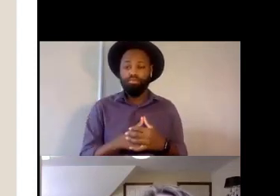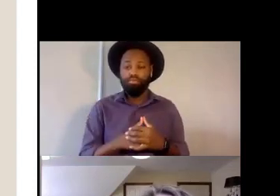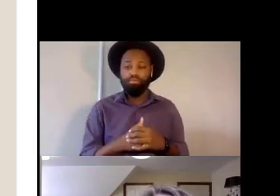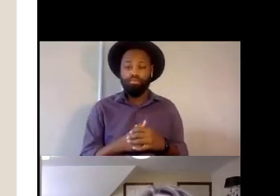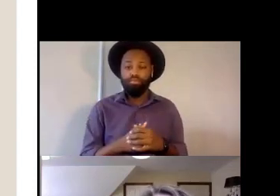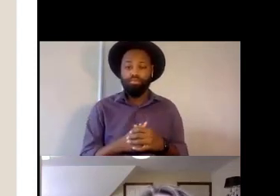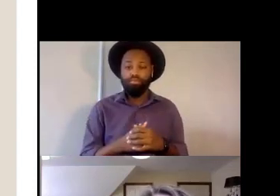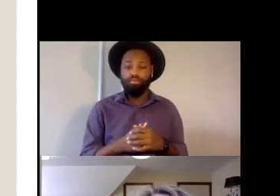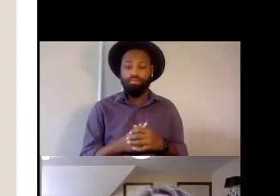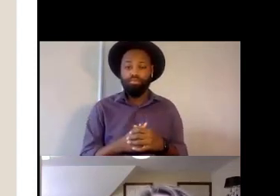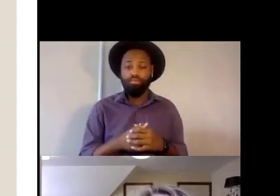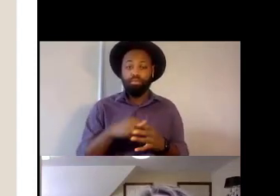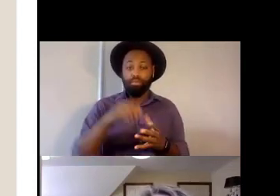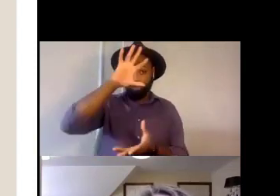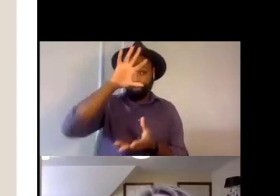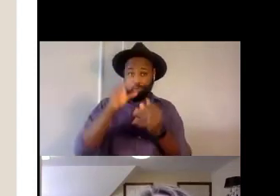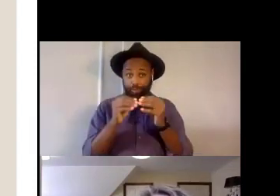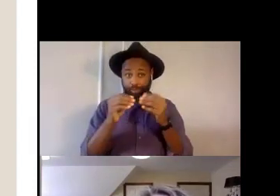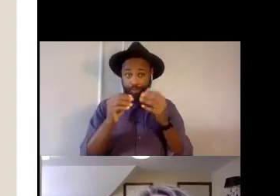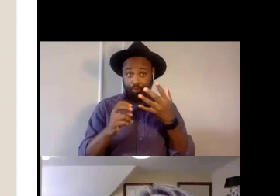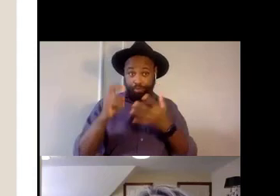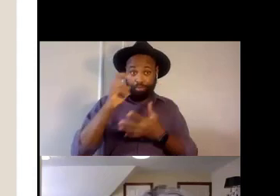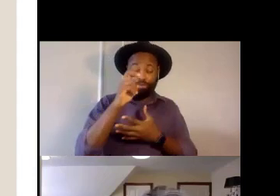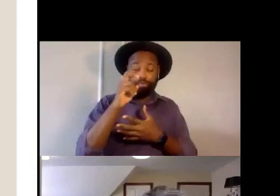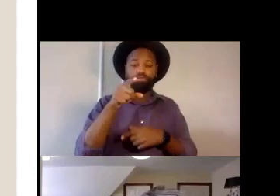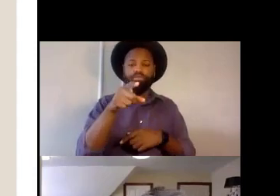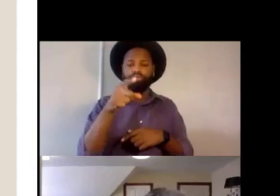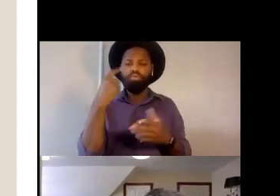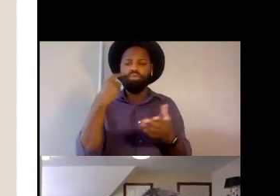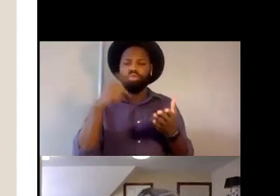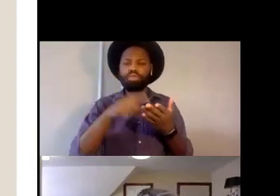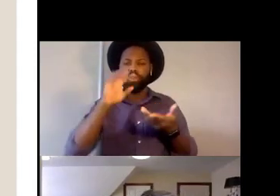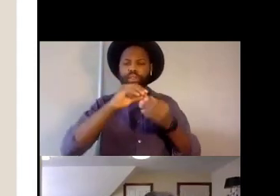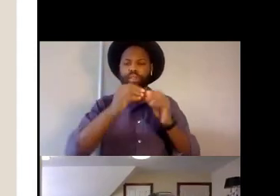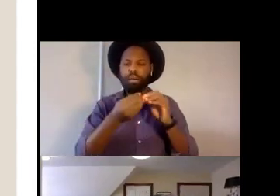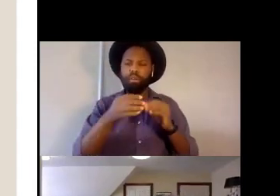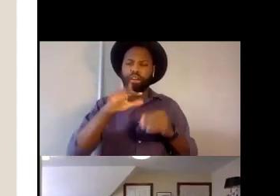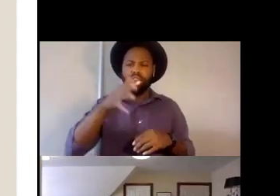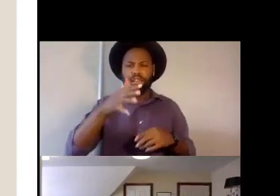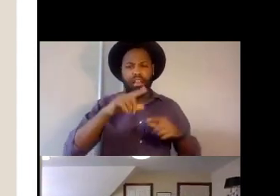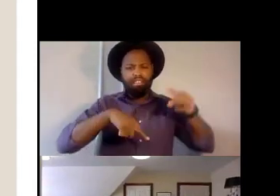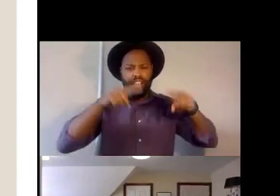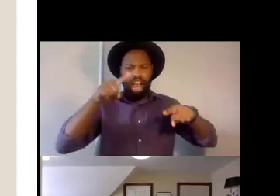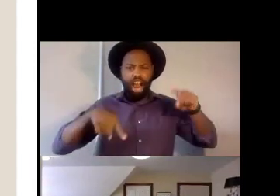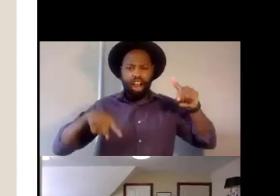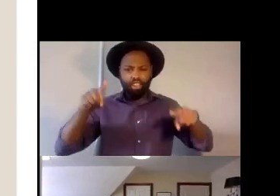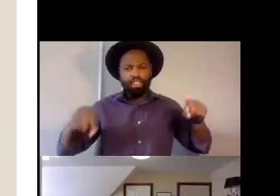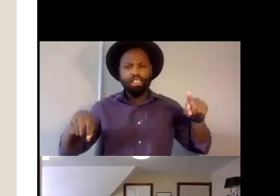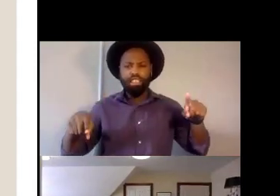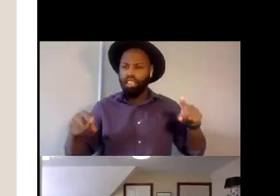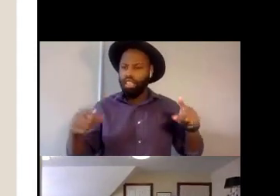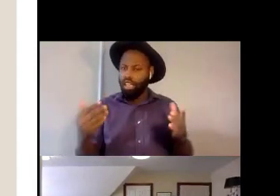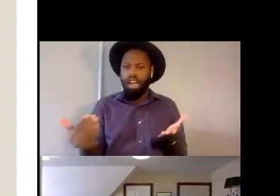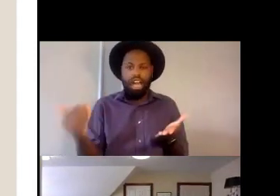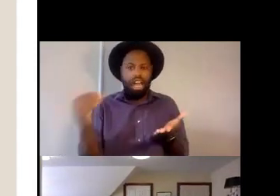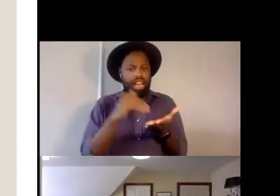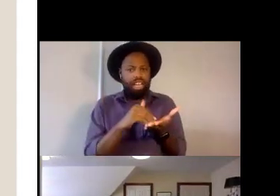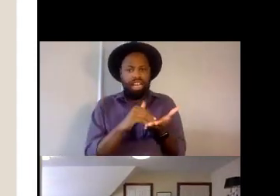over total promoted. As you can see, the number has sort of varied, and again, quite